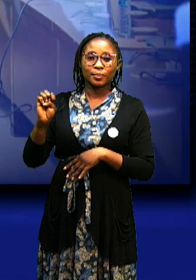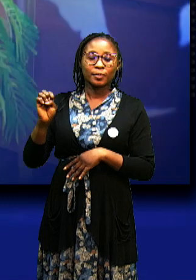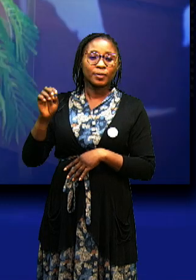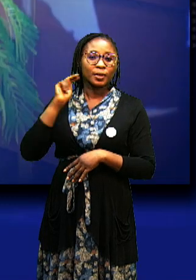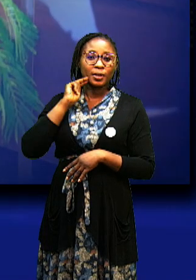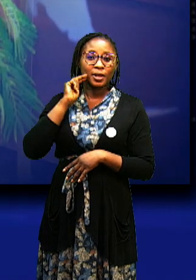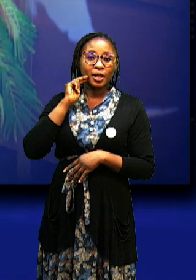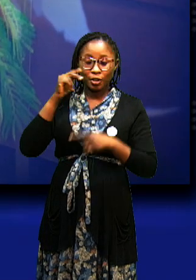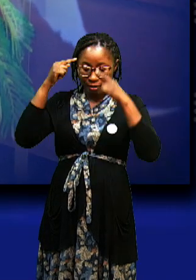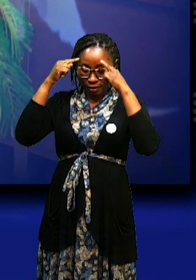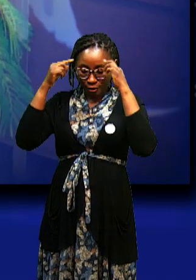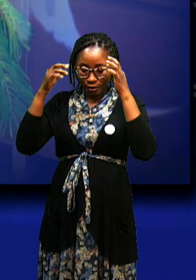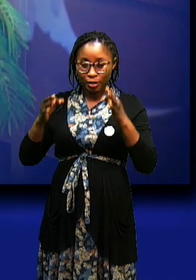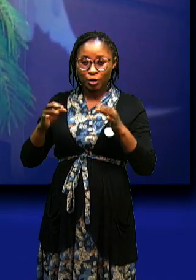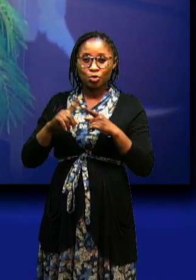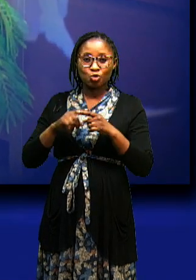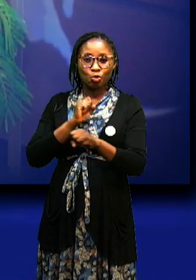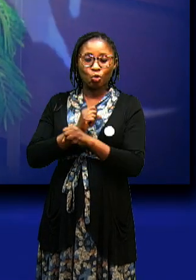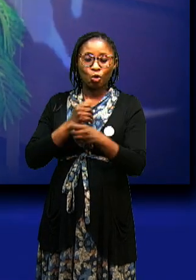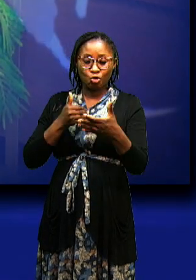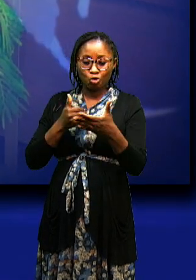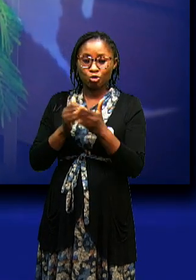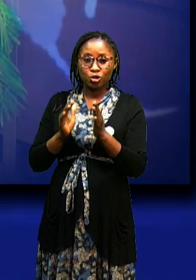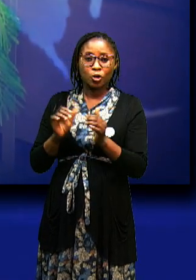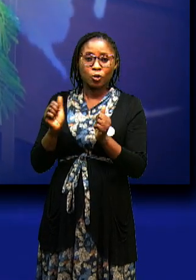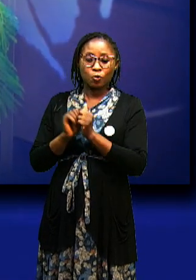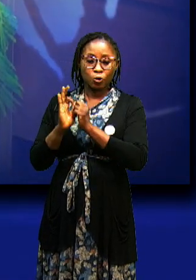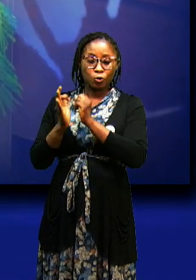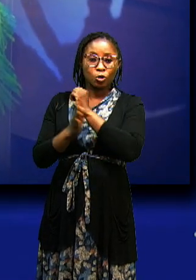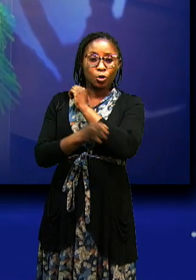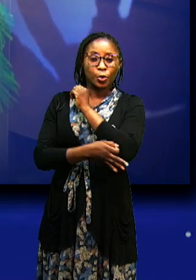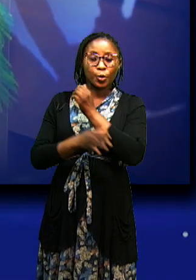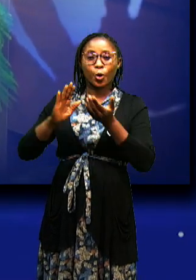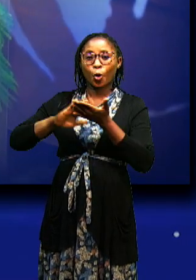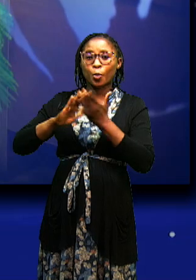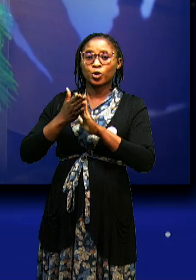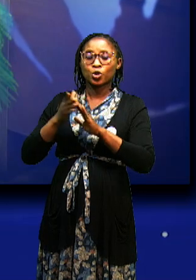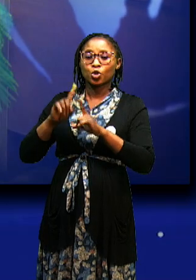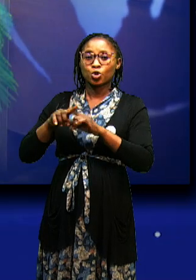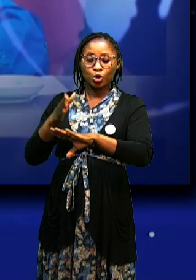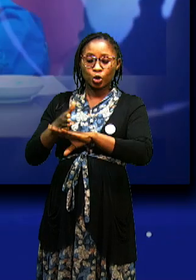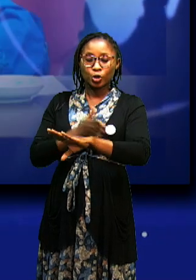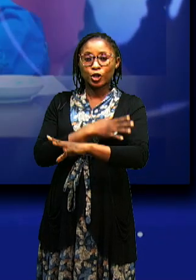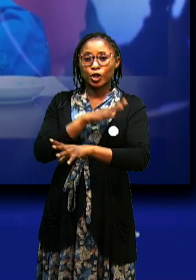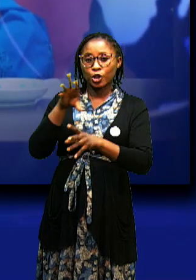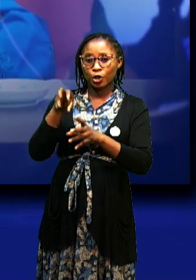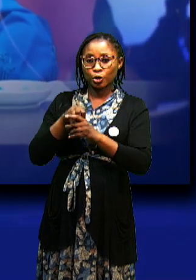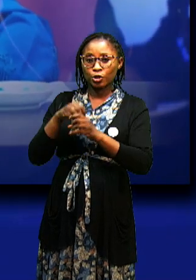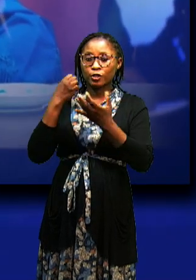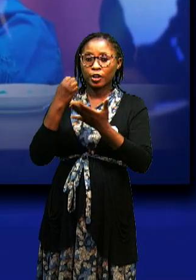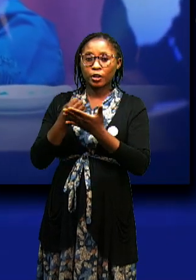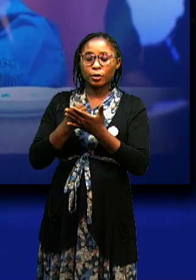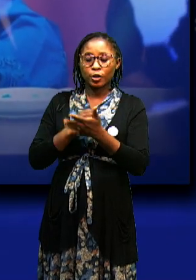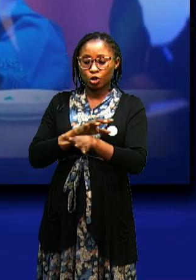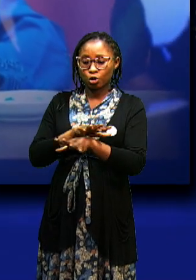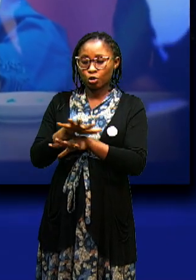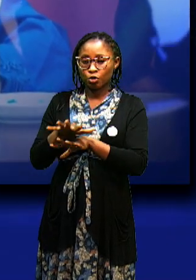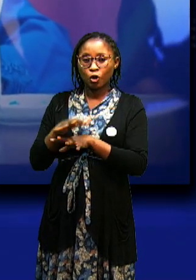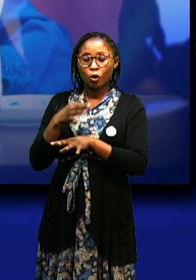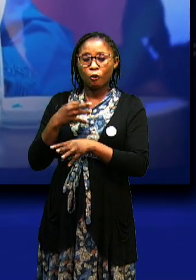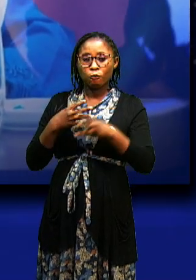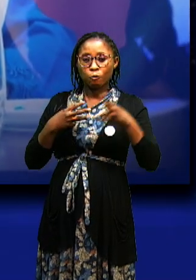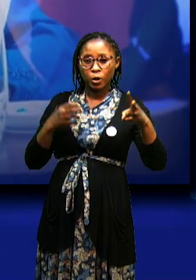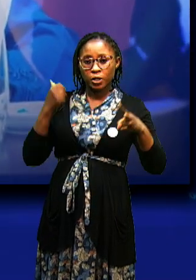Nigeria resolves to work closely with diplomatic community to stimulate inclusive economic integration of West